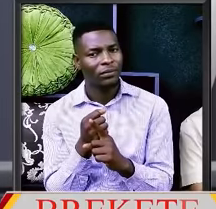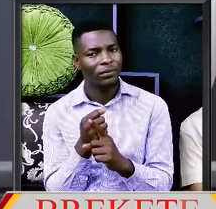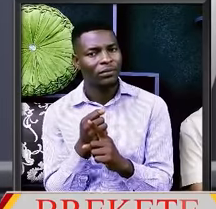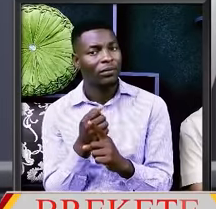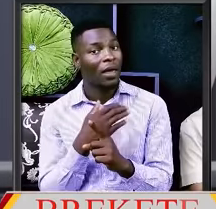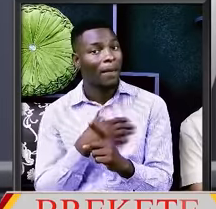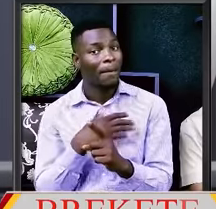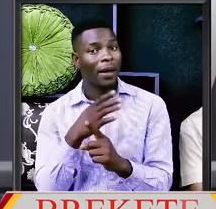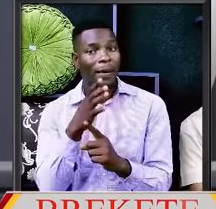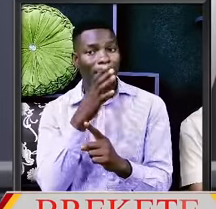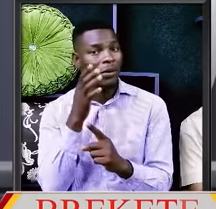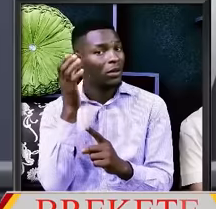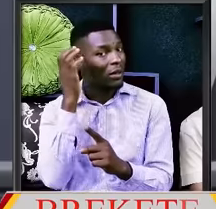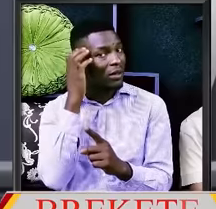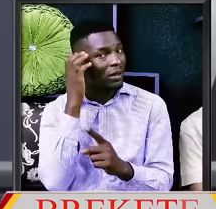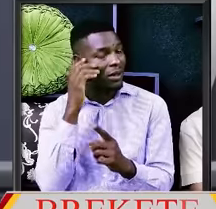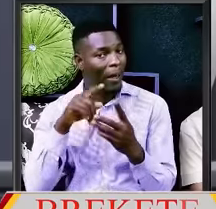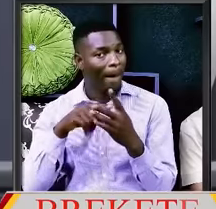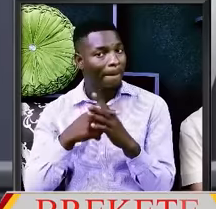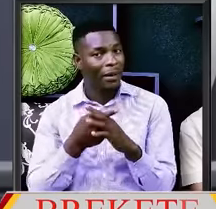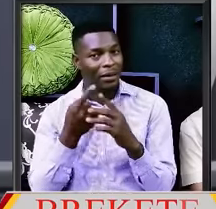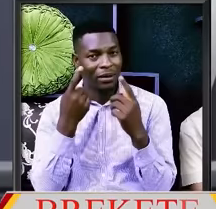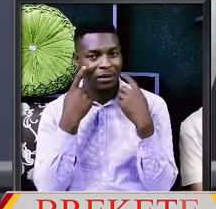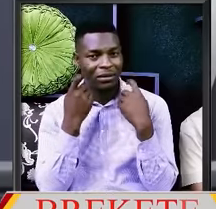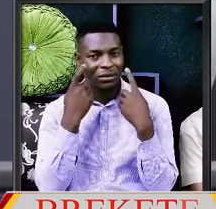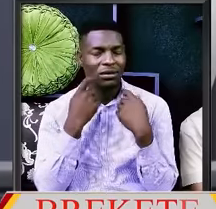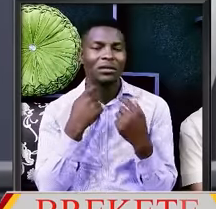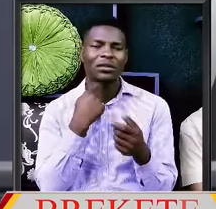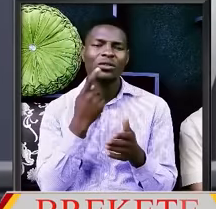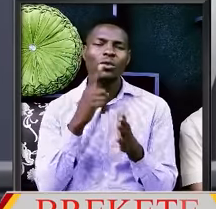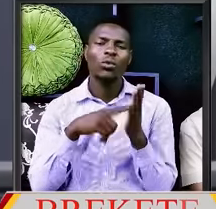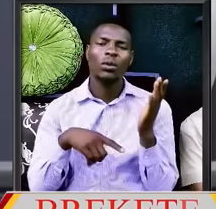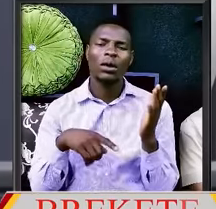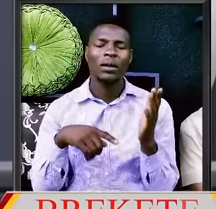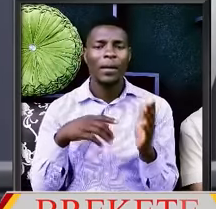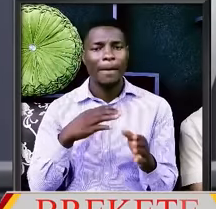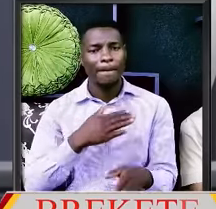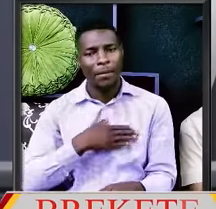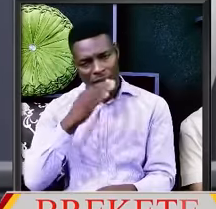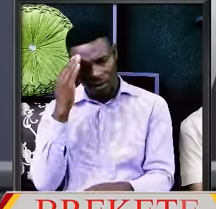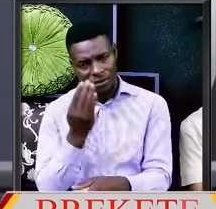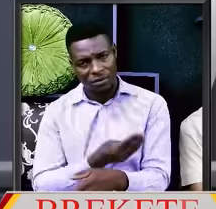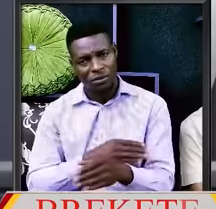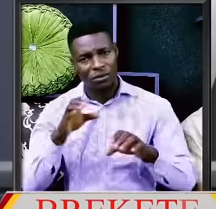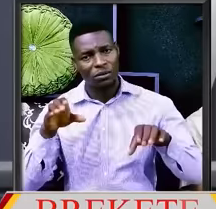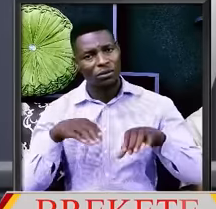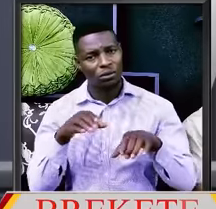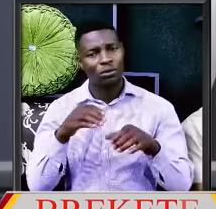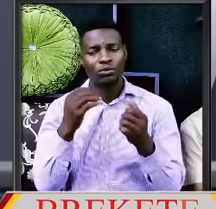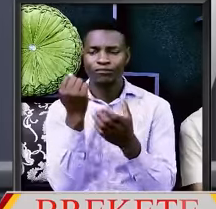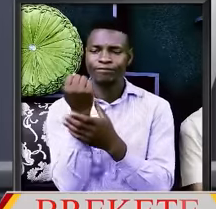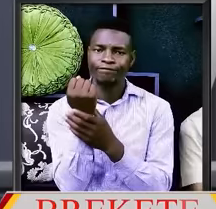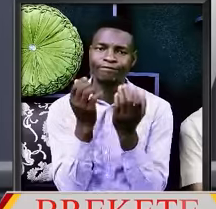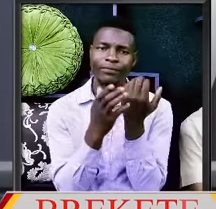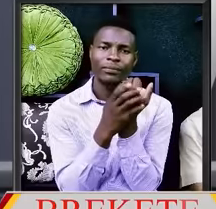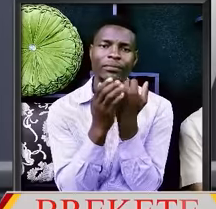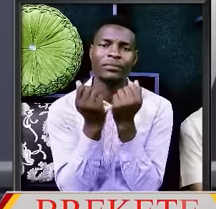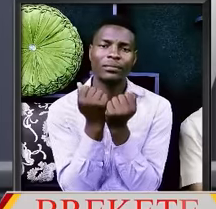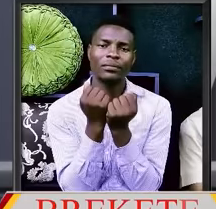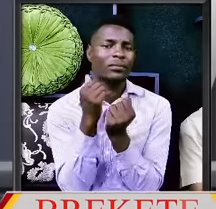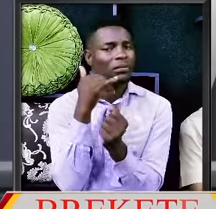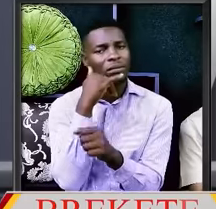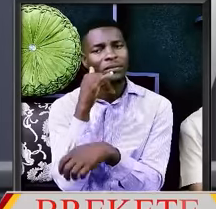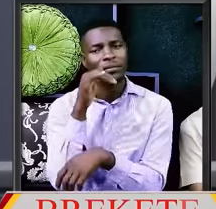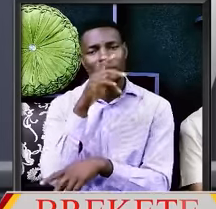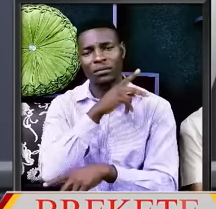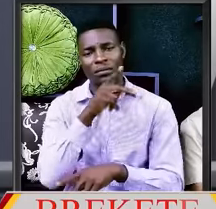they cry. They waiting in Pekin the way they put him for handcuff. I can't call the Igwe, say, Igwe, you there, where? Say, this people carry